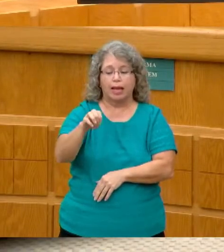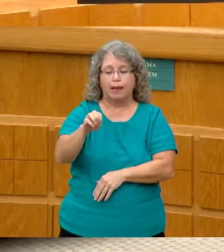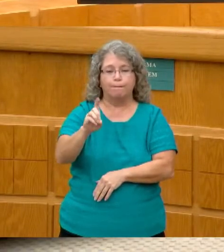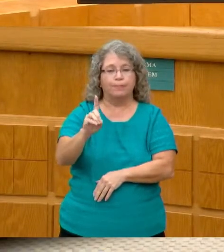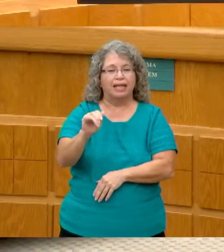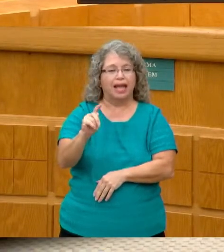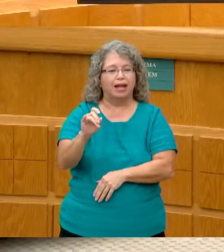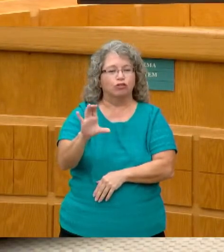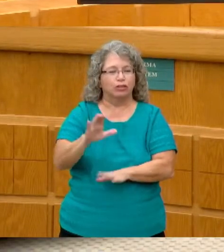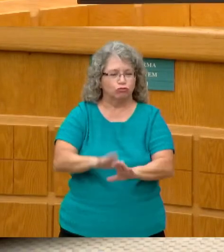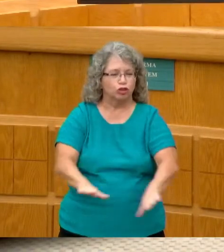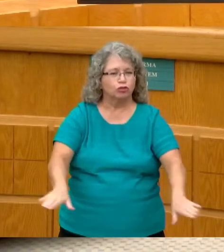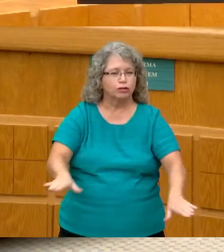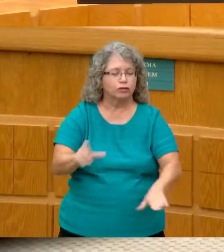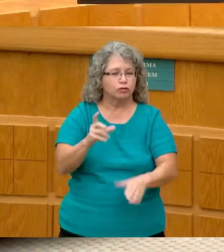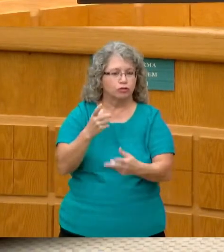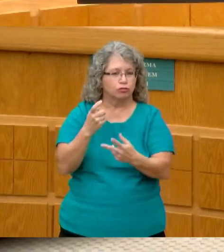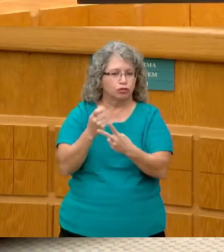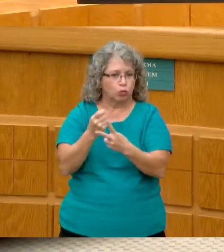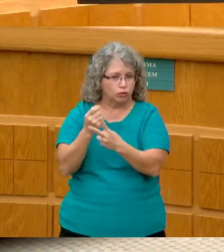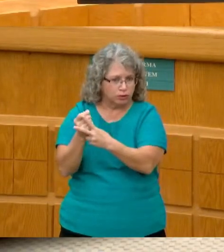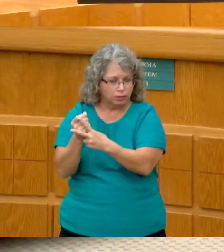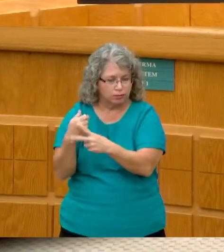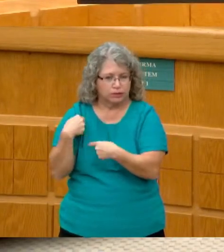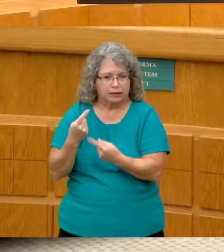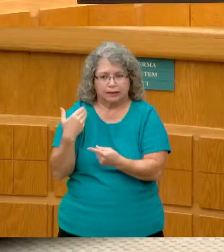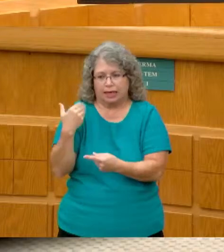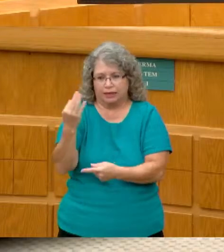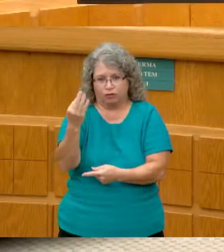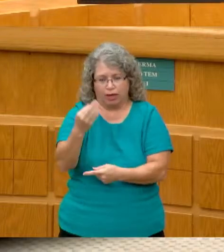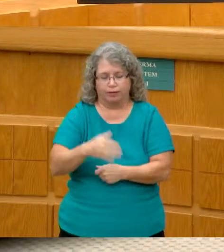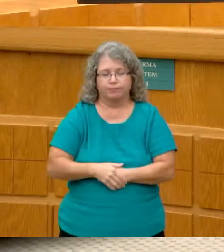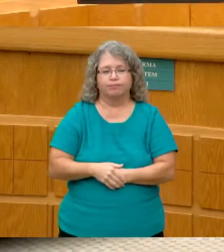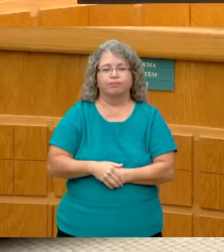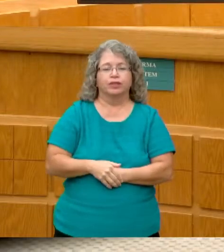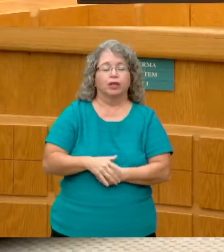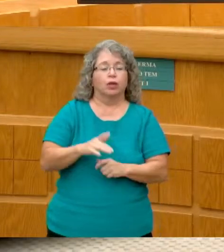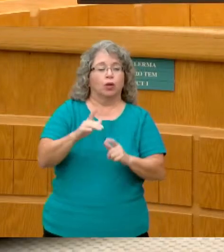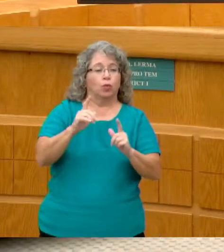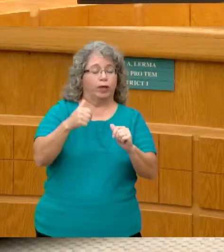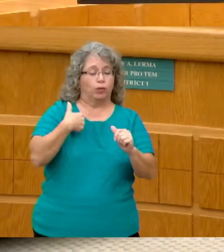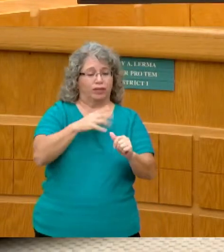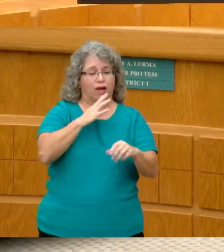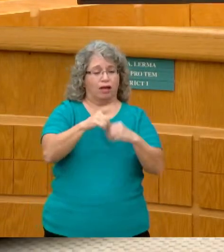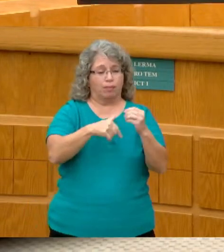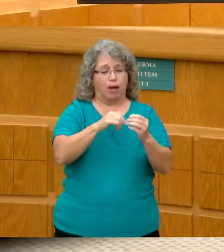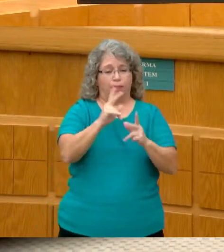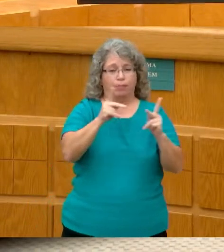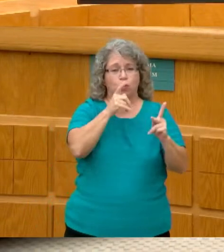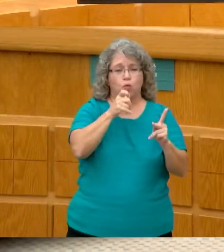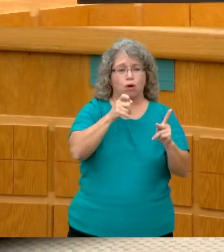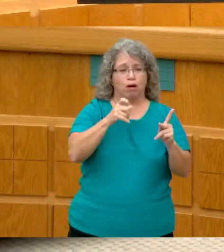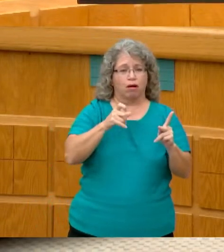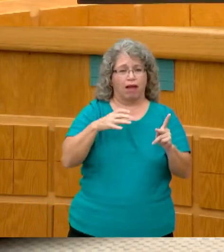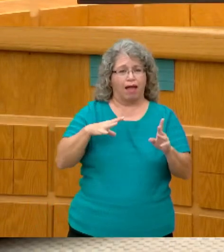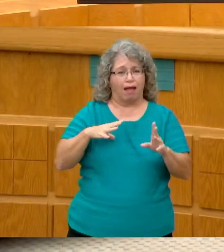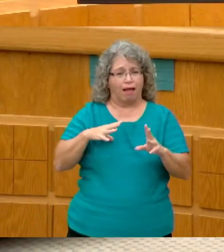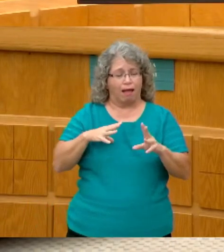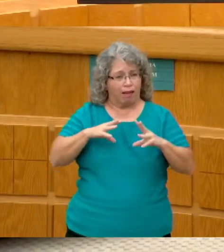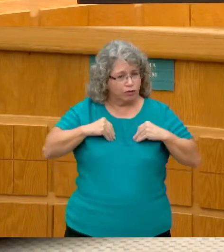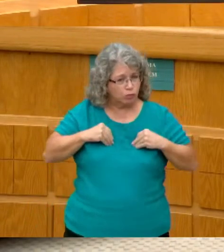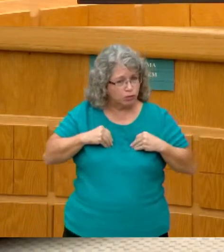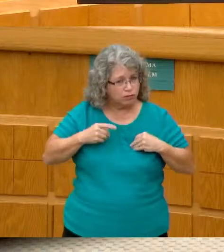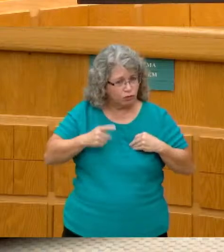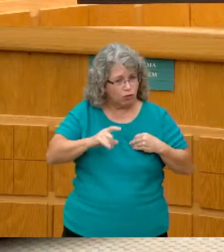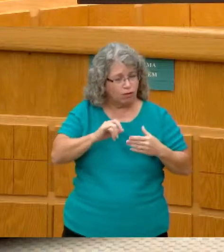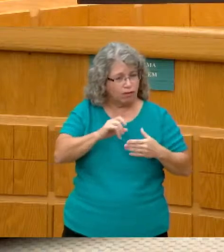good. When we talk about those who are eligible for the vaccine, only 55.1% of the eligible